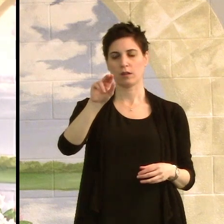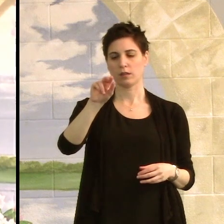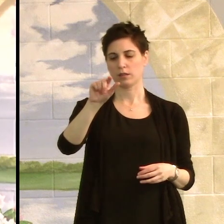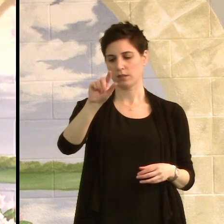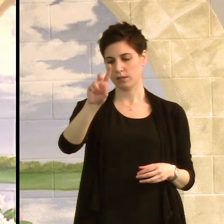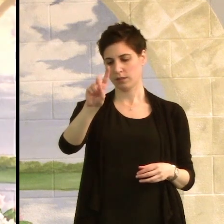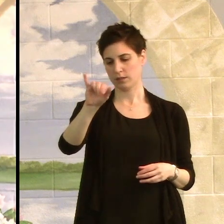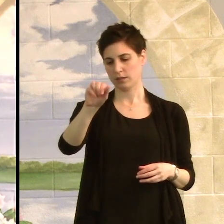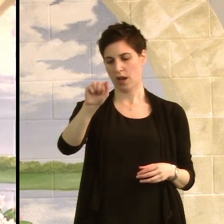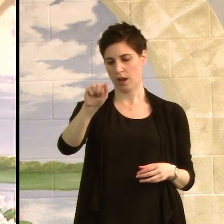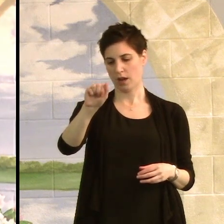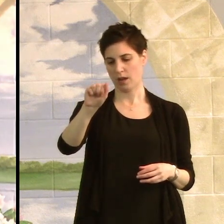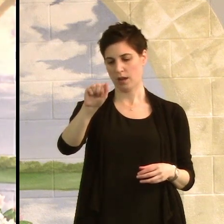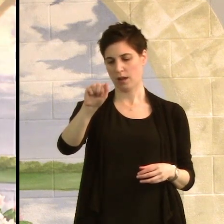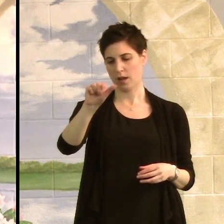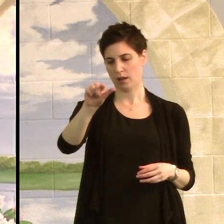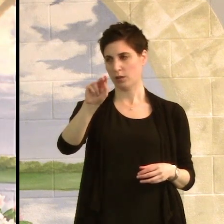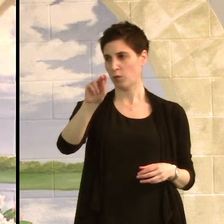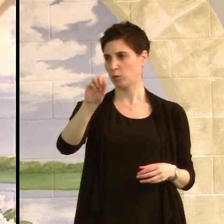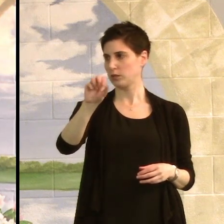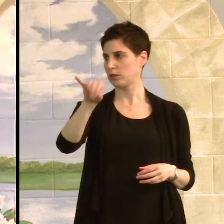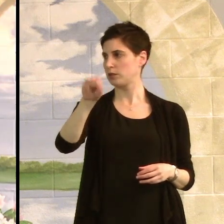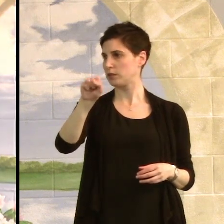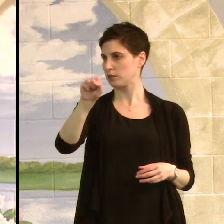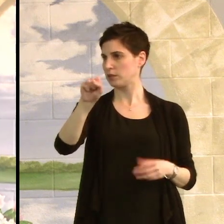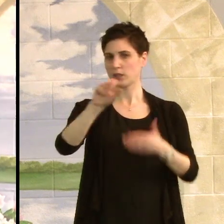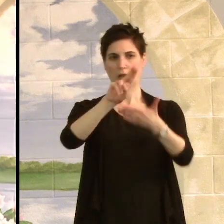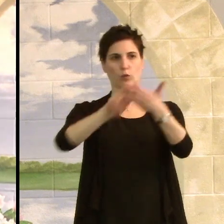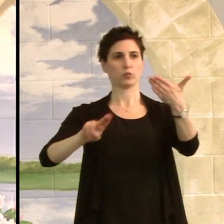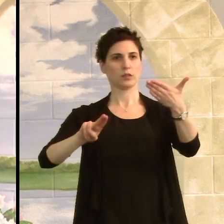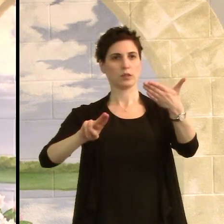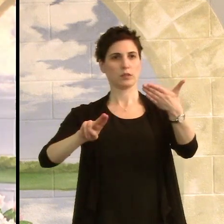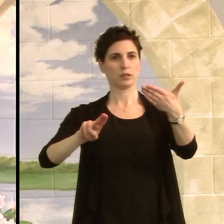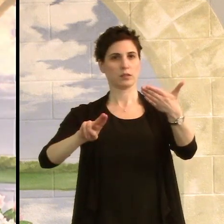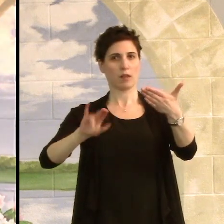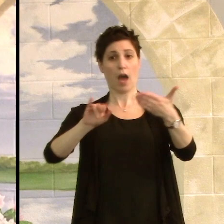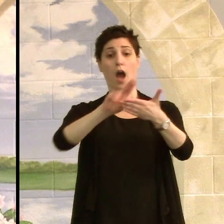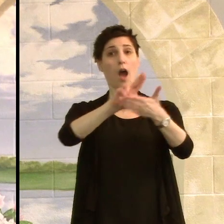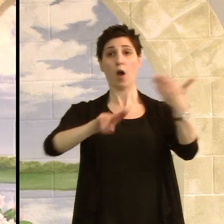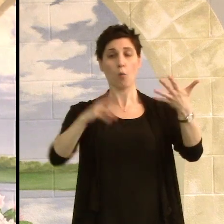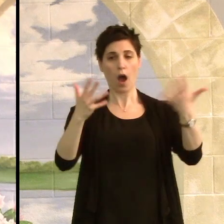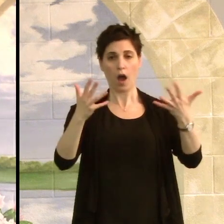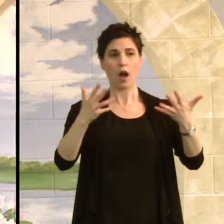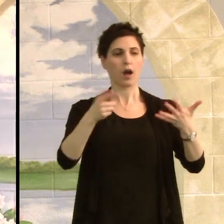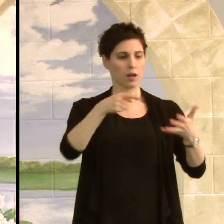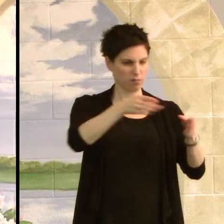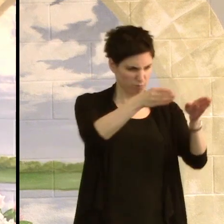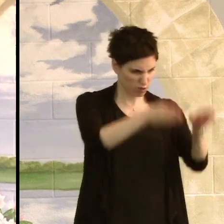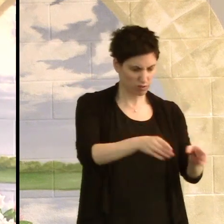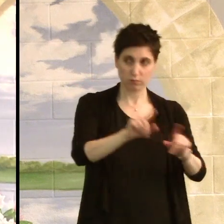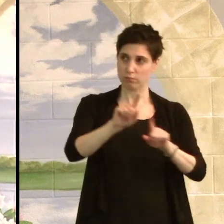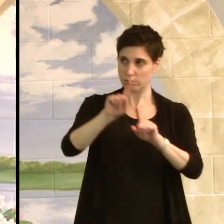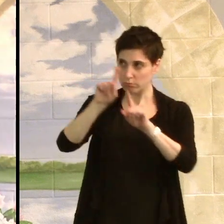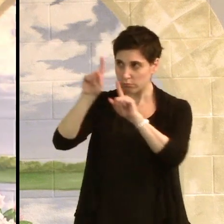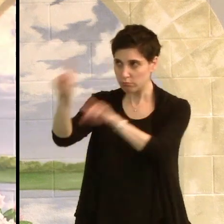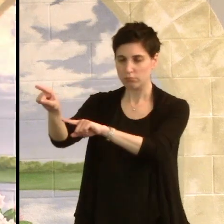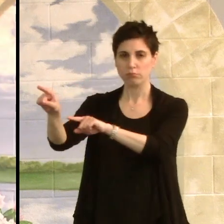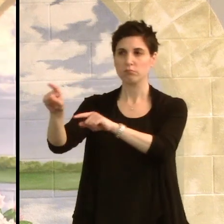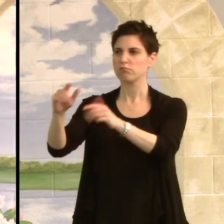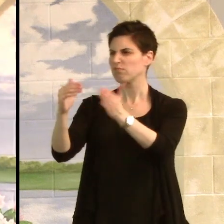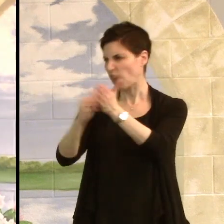This is the process where, based on assessment or examination,